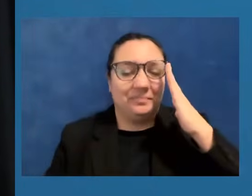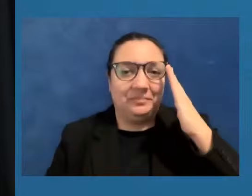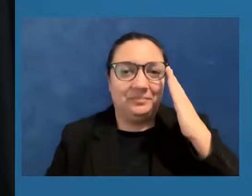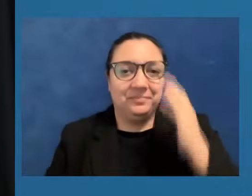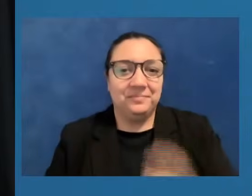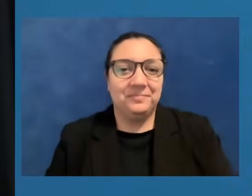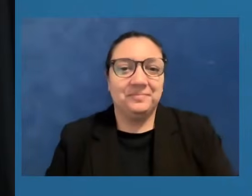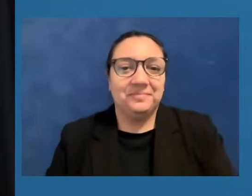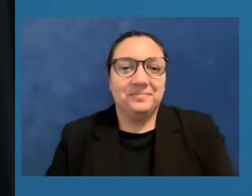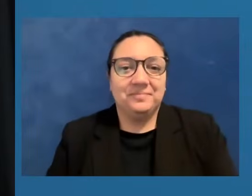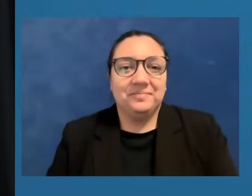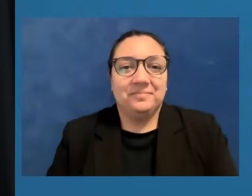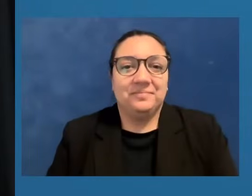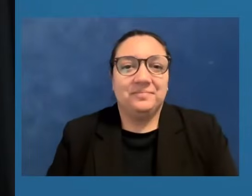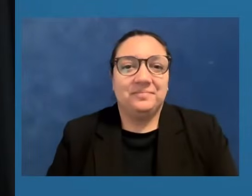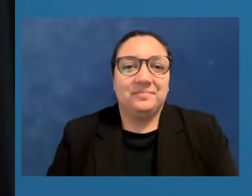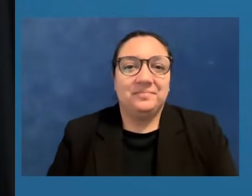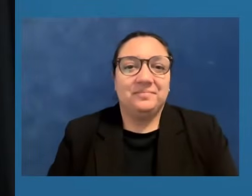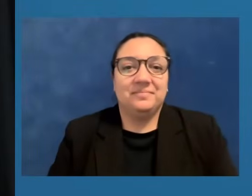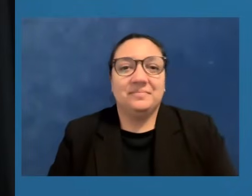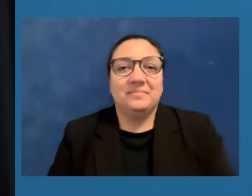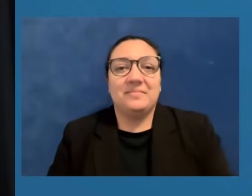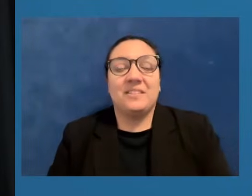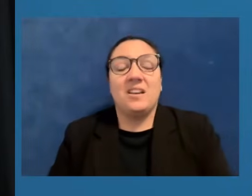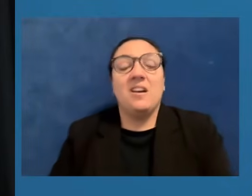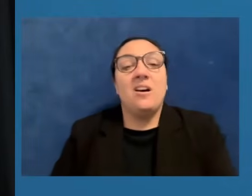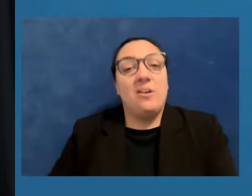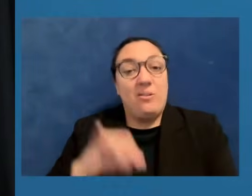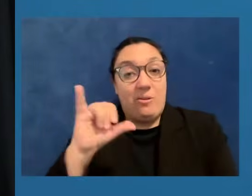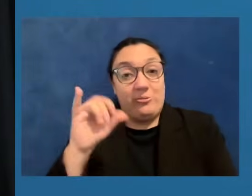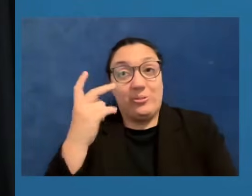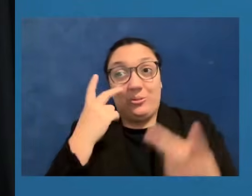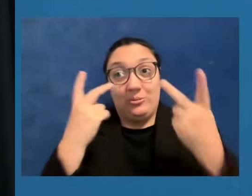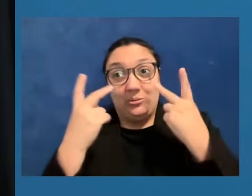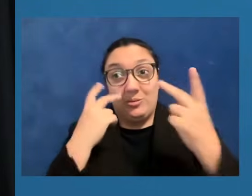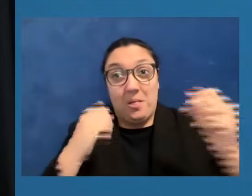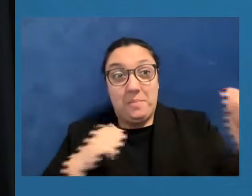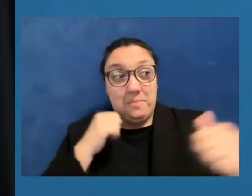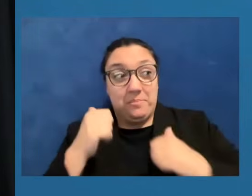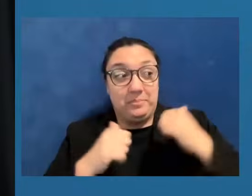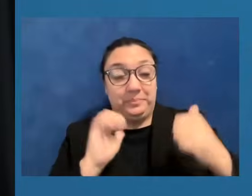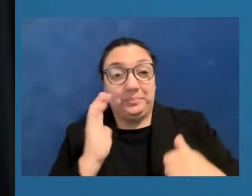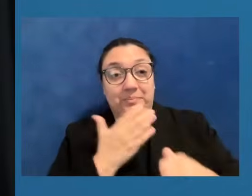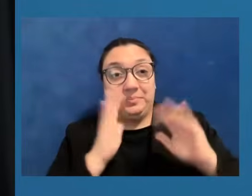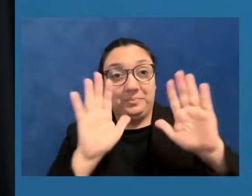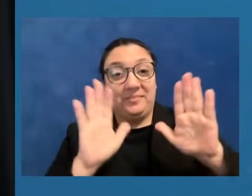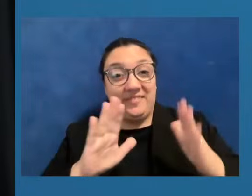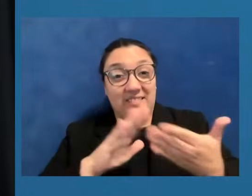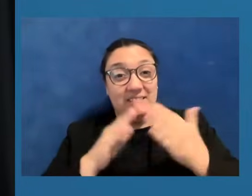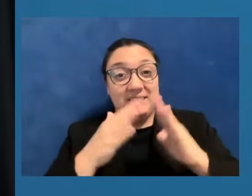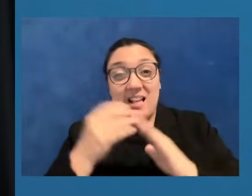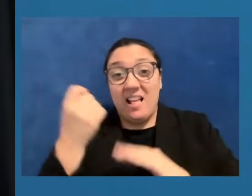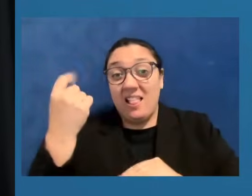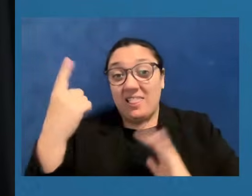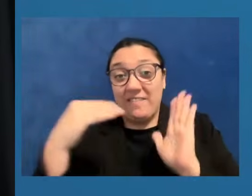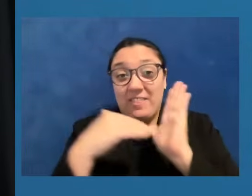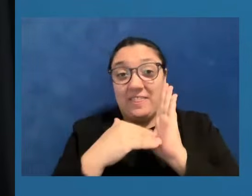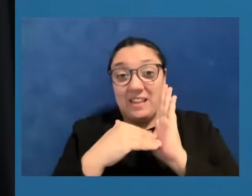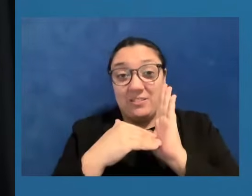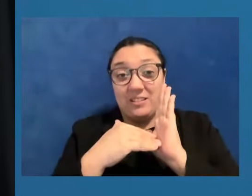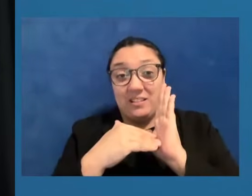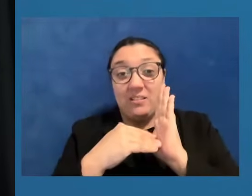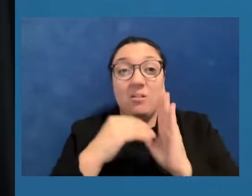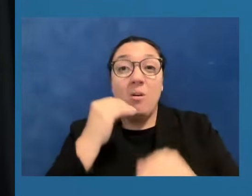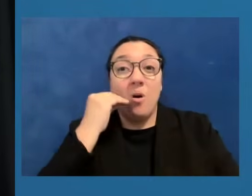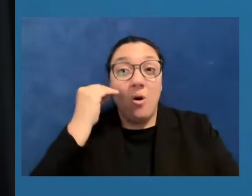And beyond the LINC, today you saw the momentum of our beautiful city, a preview of the more than 11,000 homes that New Rochelle has